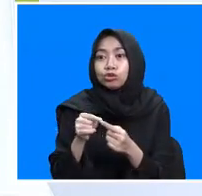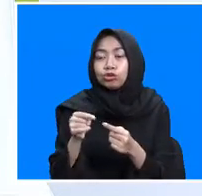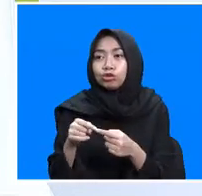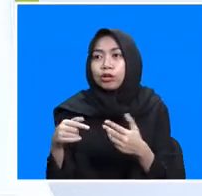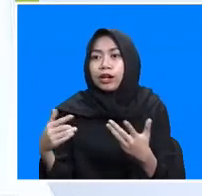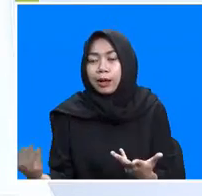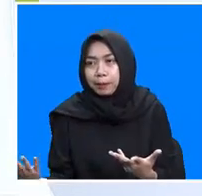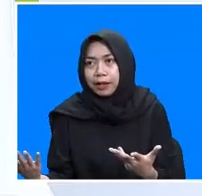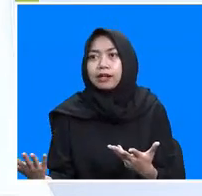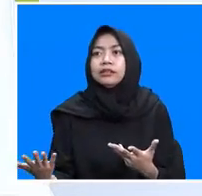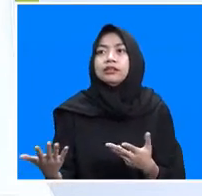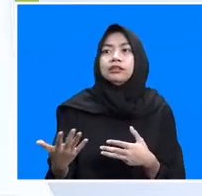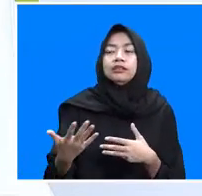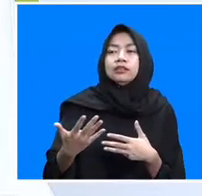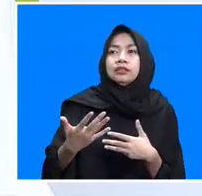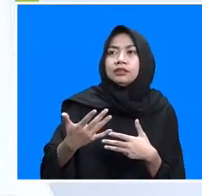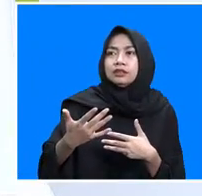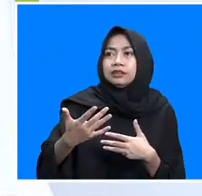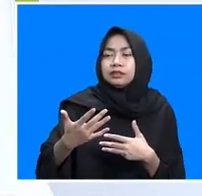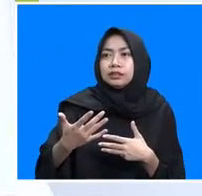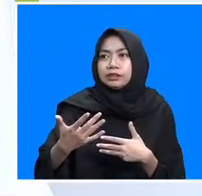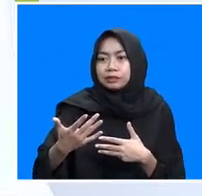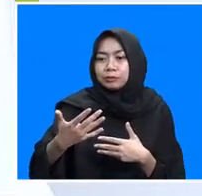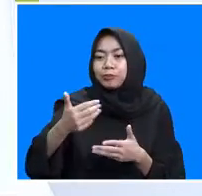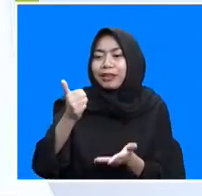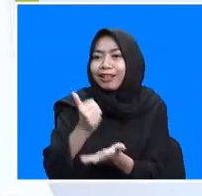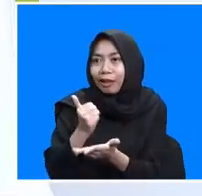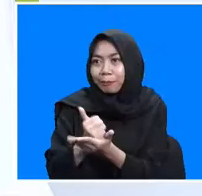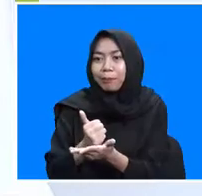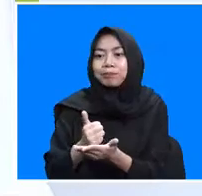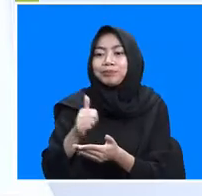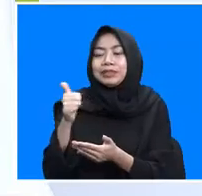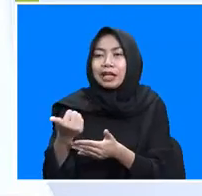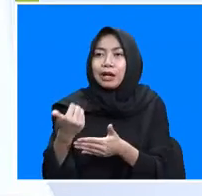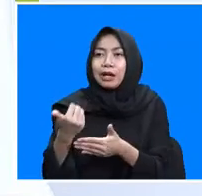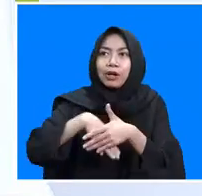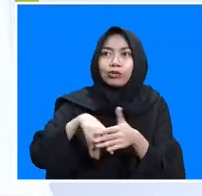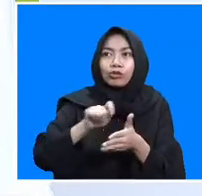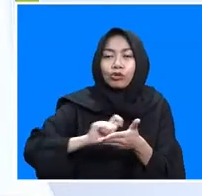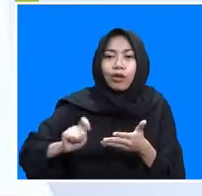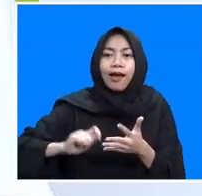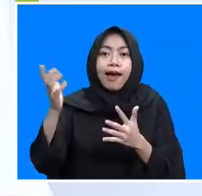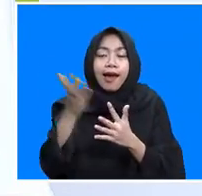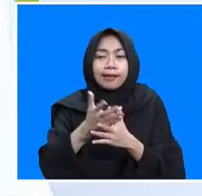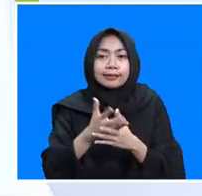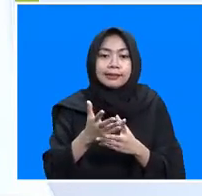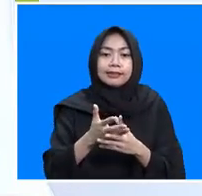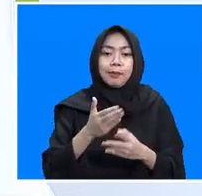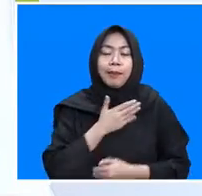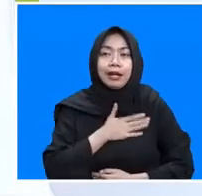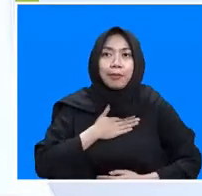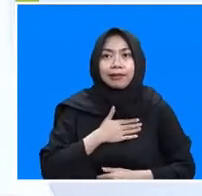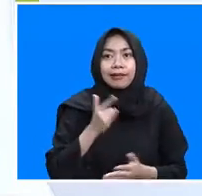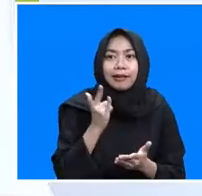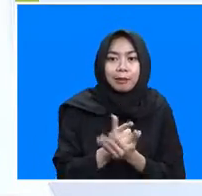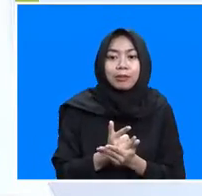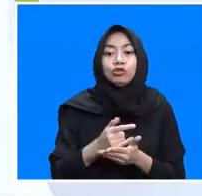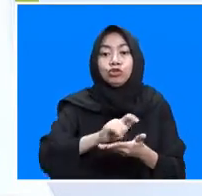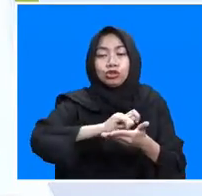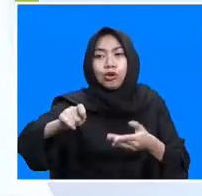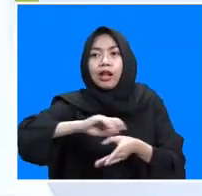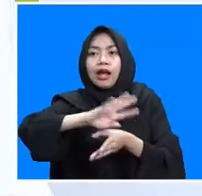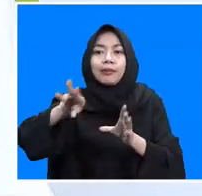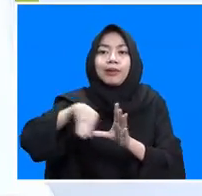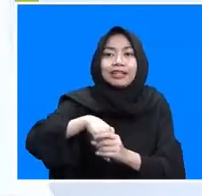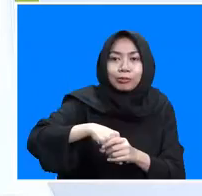reasonable adjustments to enable students with disability to have access and participate in schooling